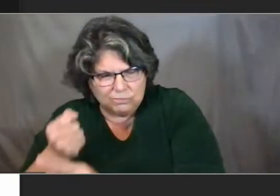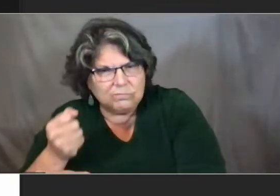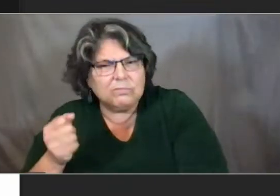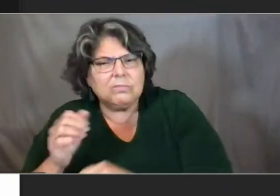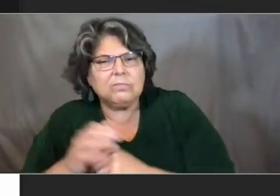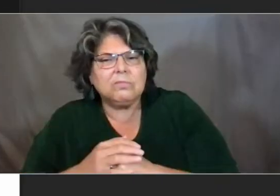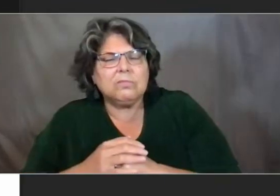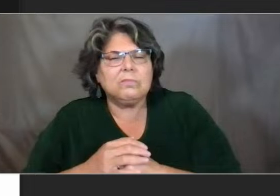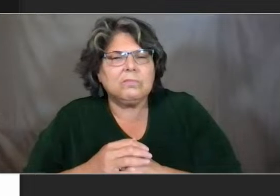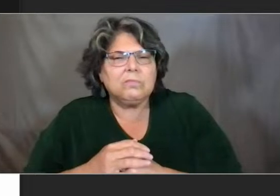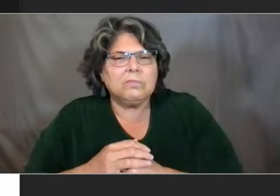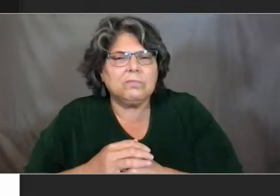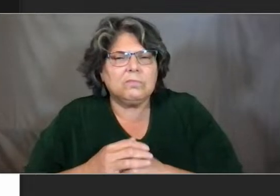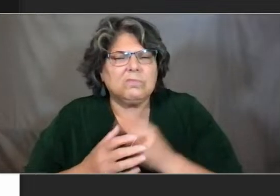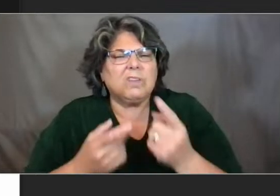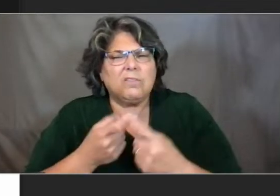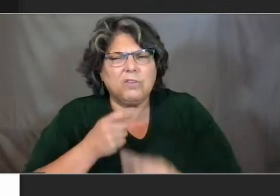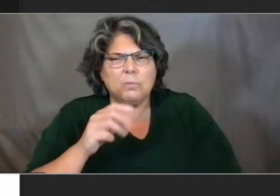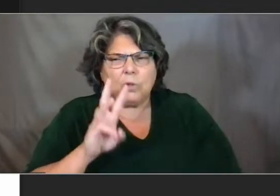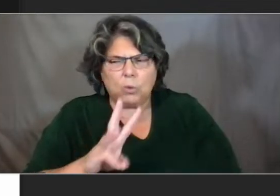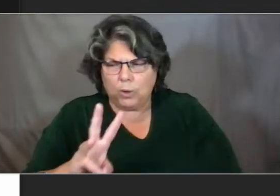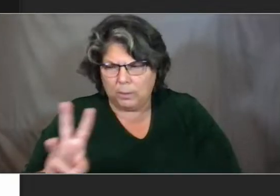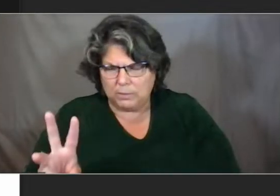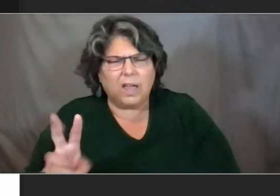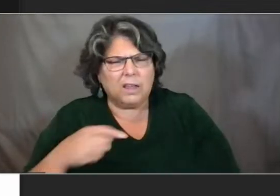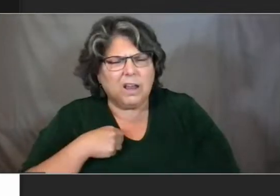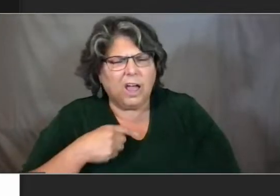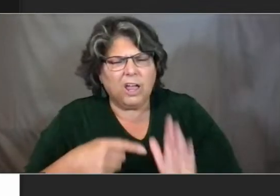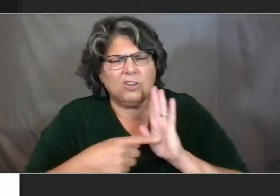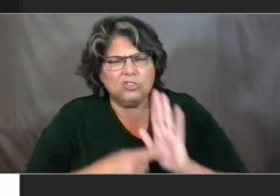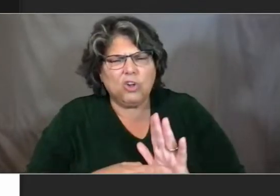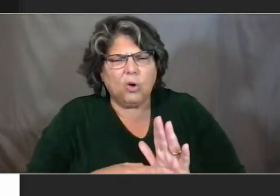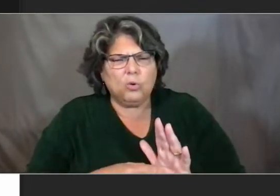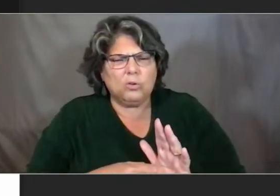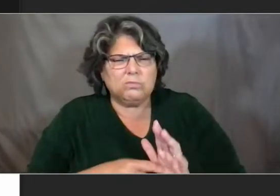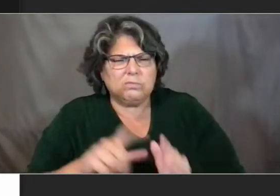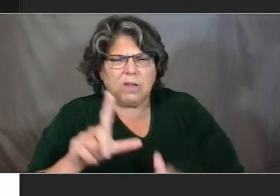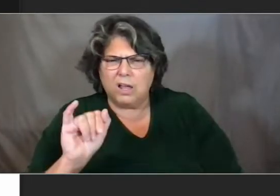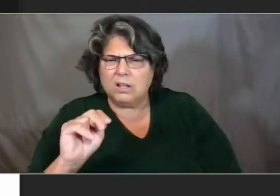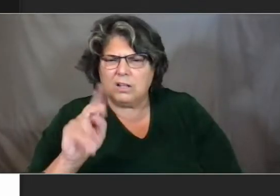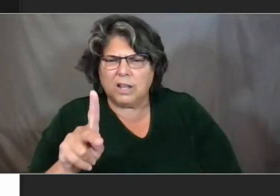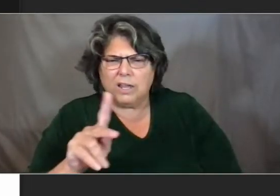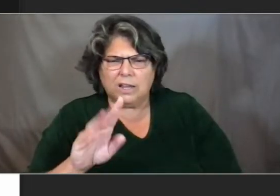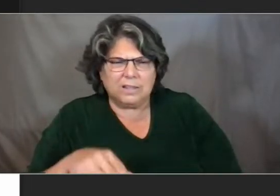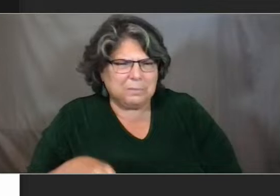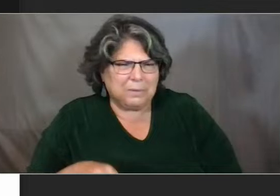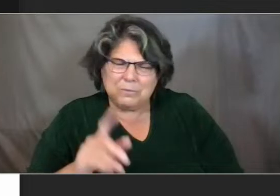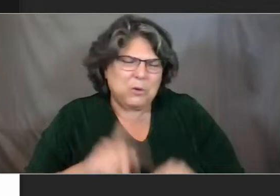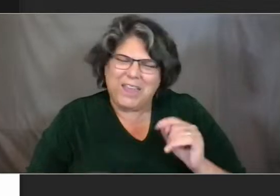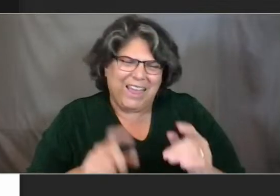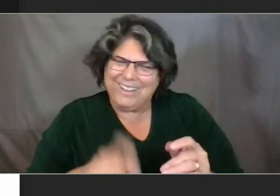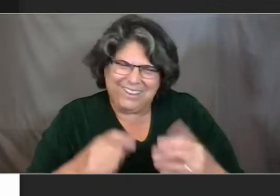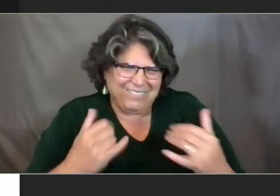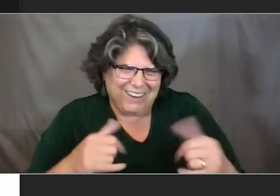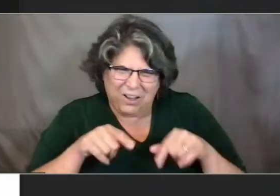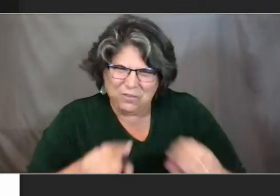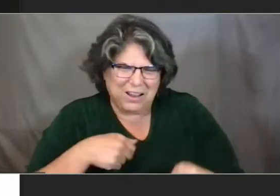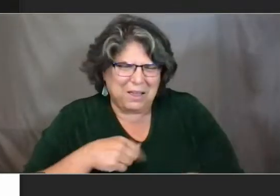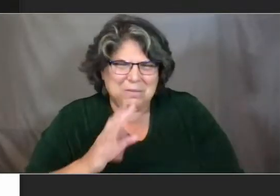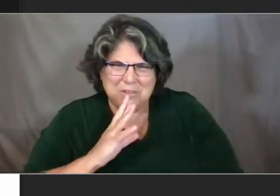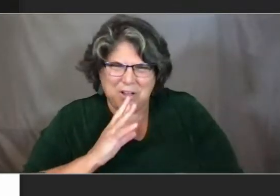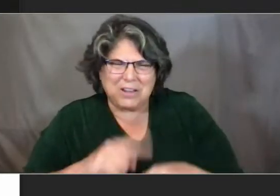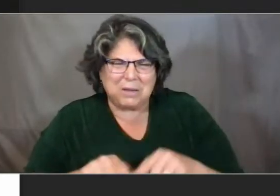is from the website, which I've placed the link there at the bottom. You can't click on, unfortunately, during the presentation, but you can